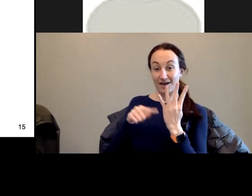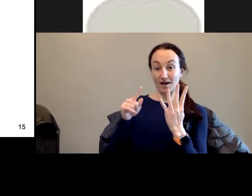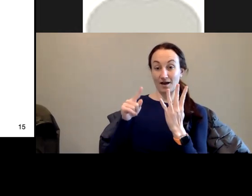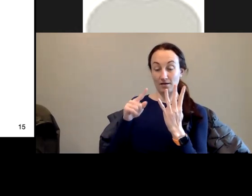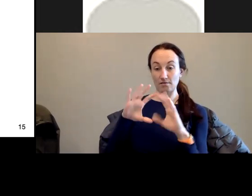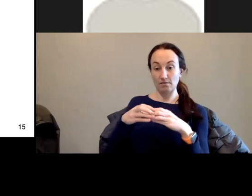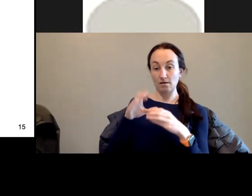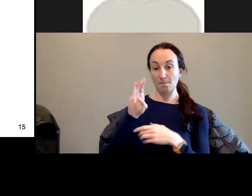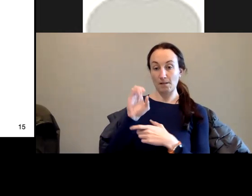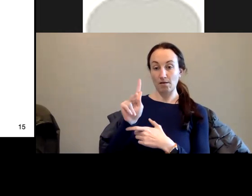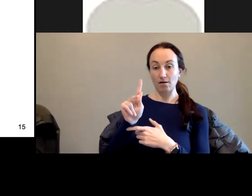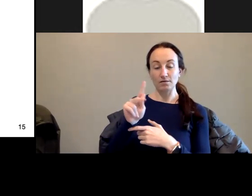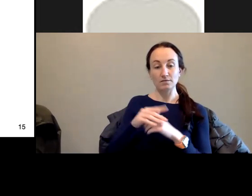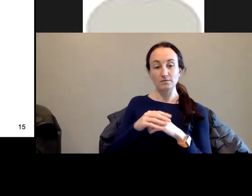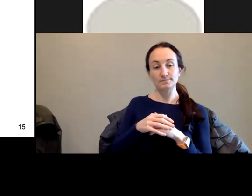also be the